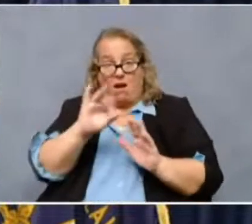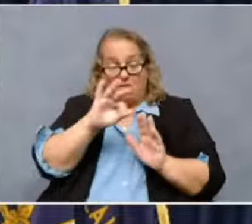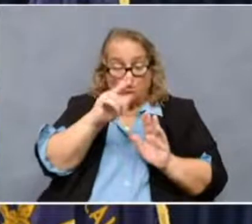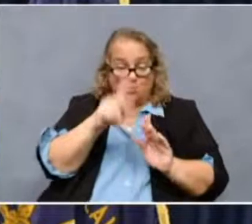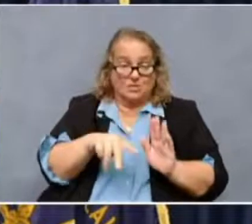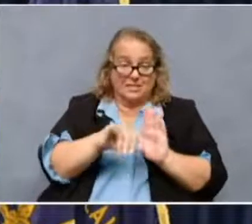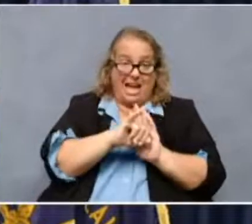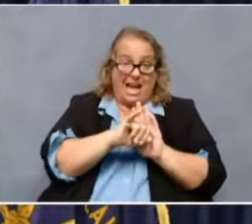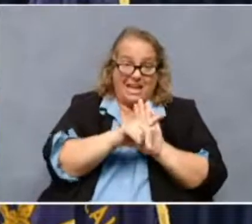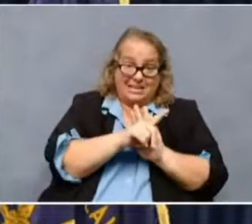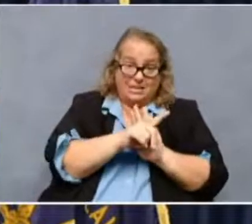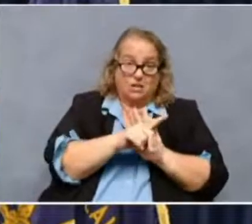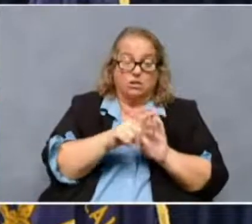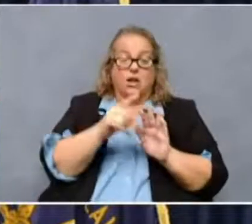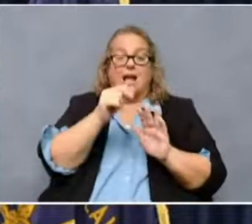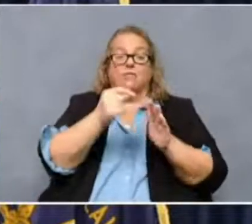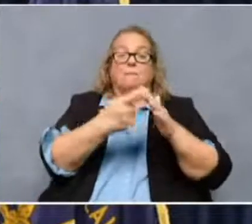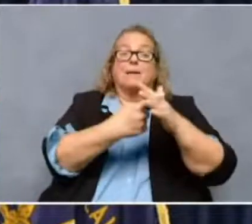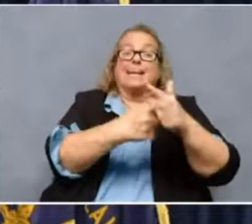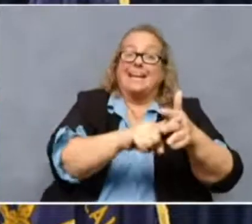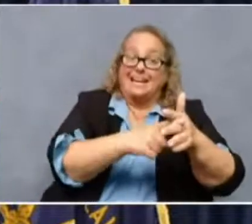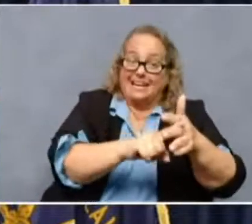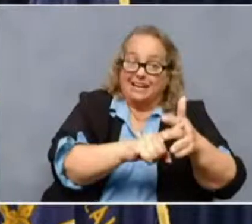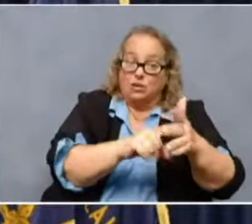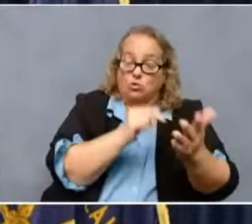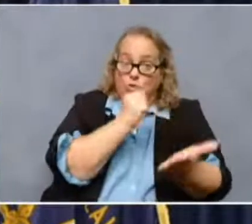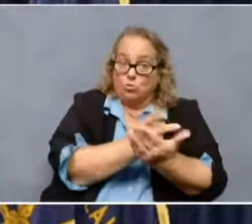very beginning is going to help us. That's going to